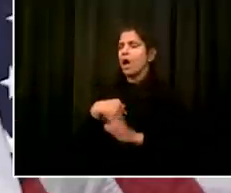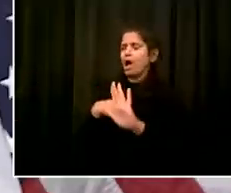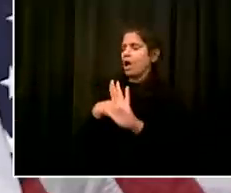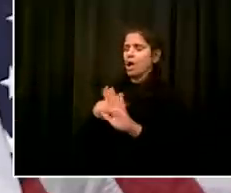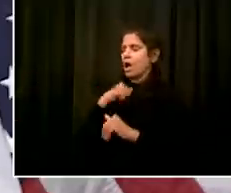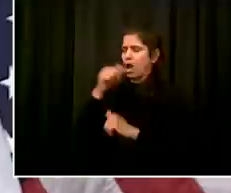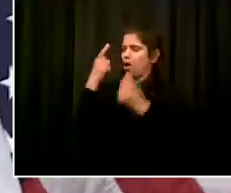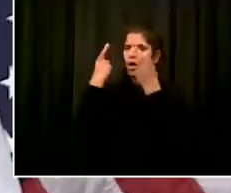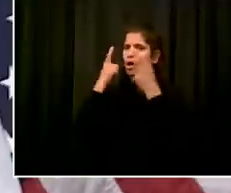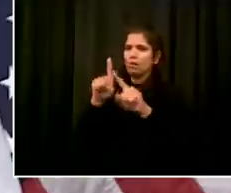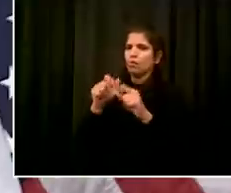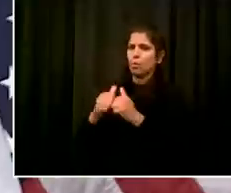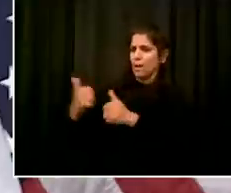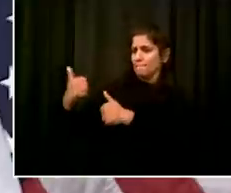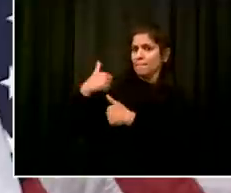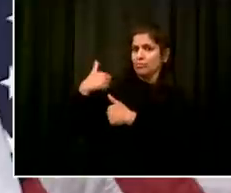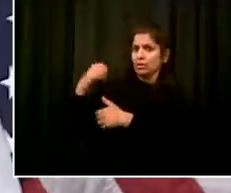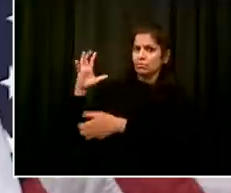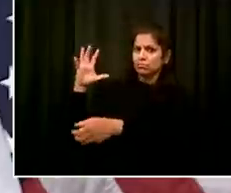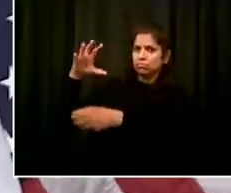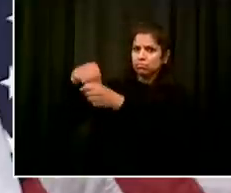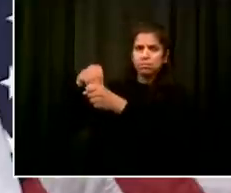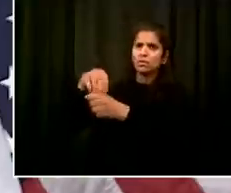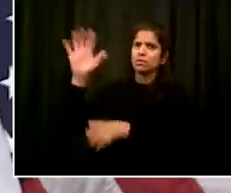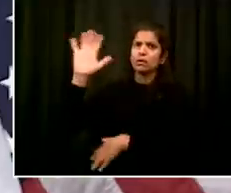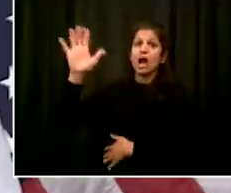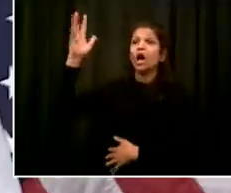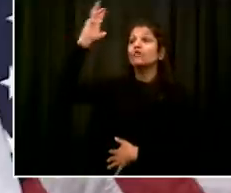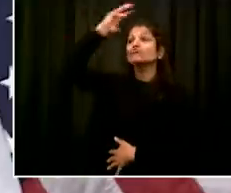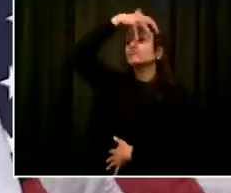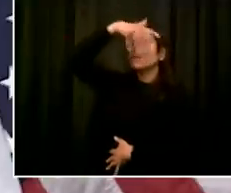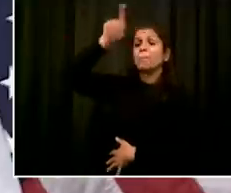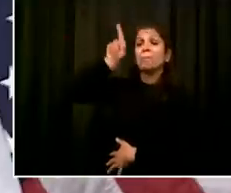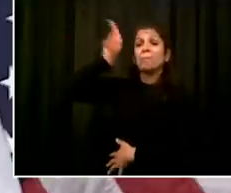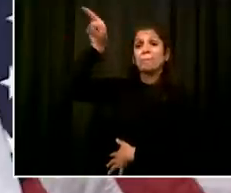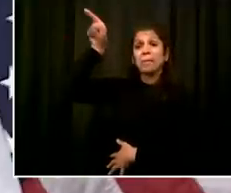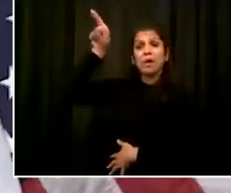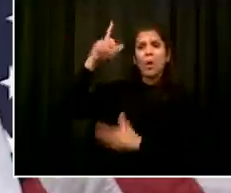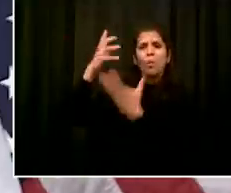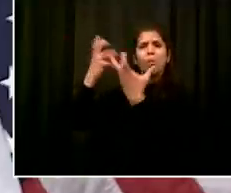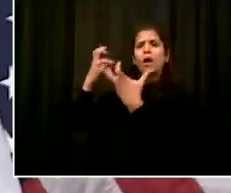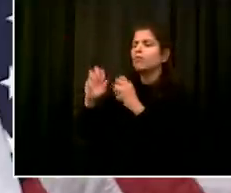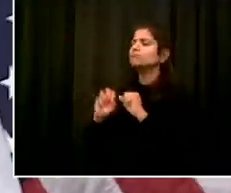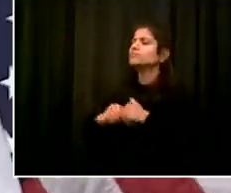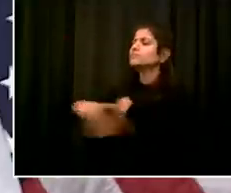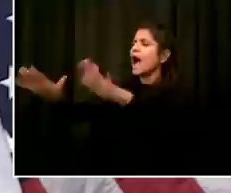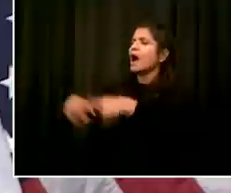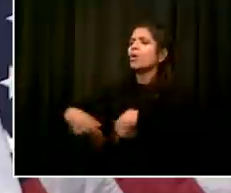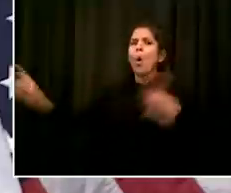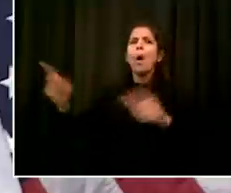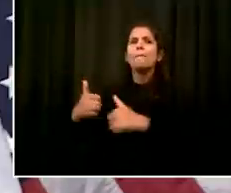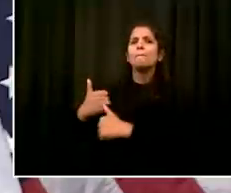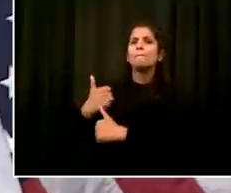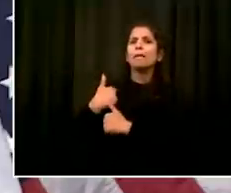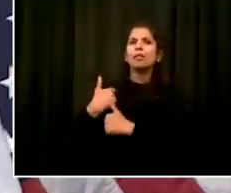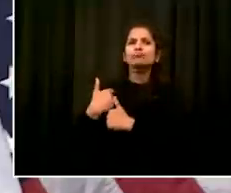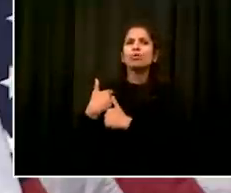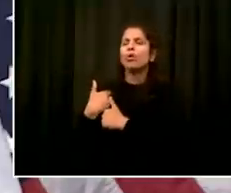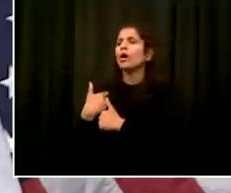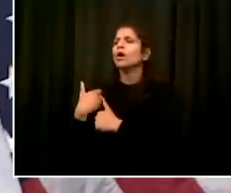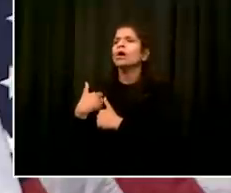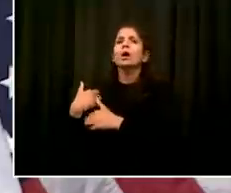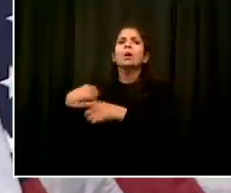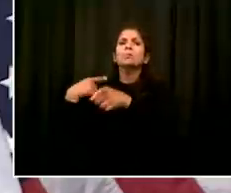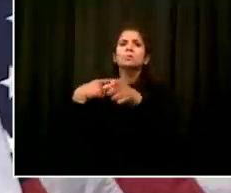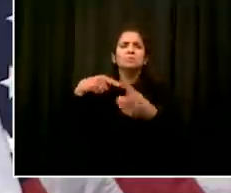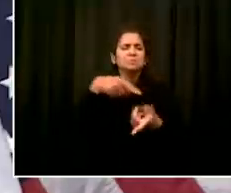position, but I can guarantee you people within the military now and people who are out of the military but were leaders in the military are going to